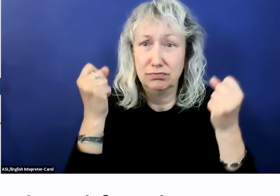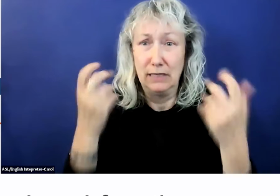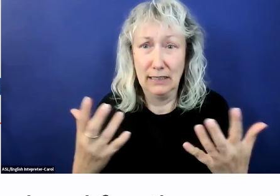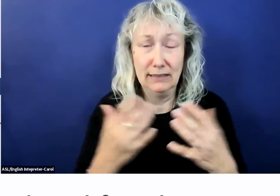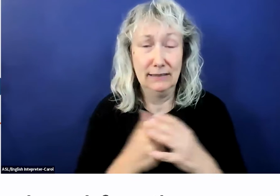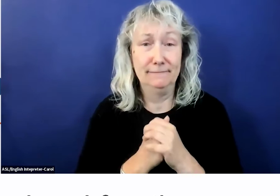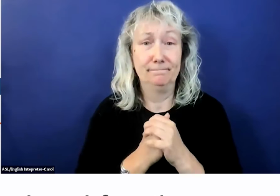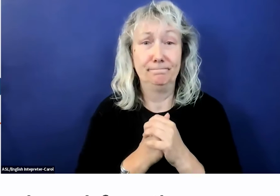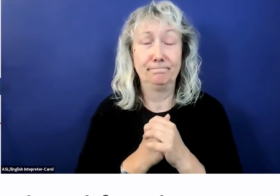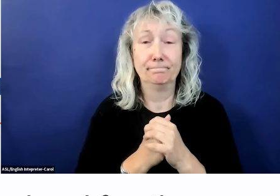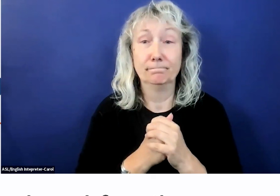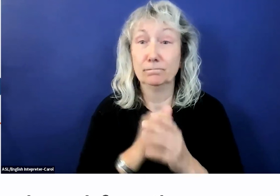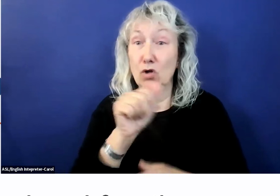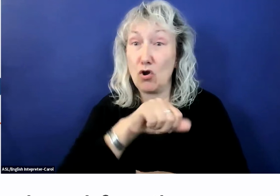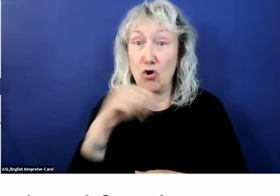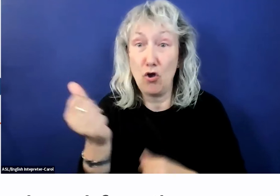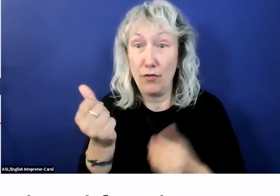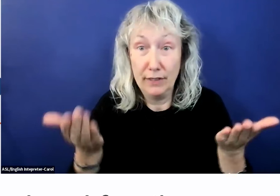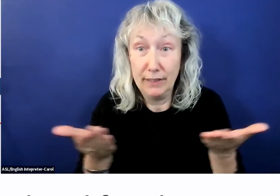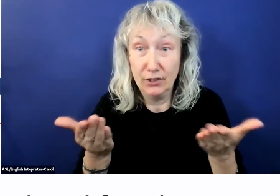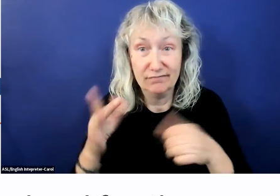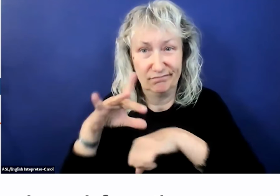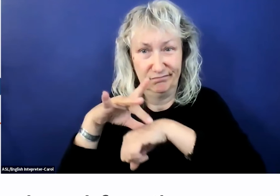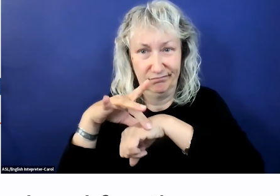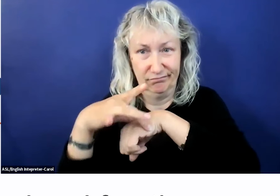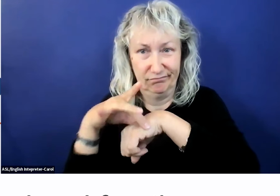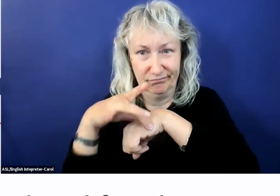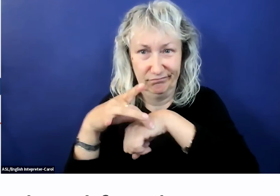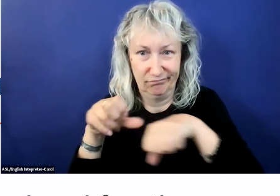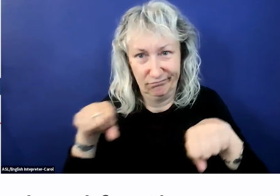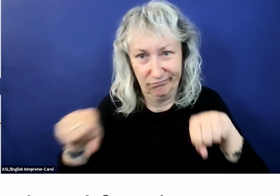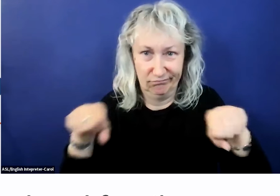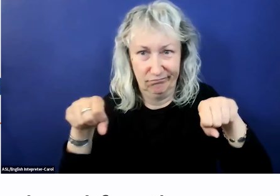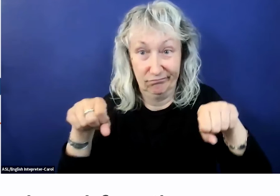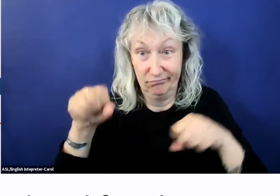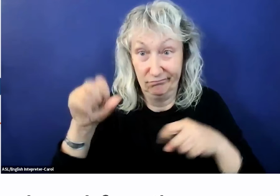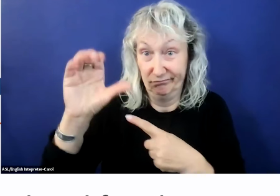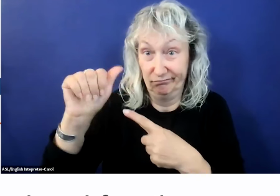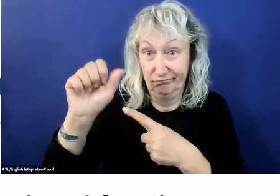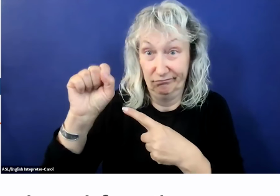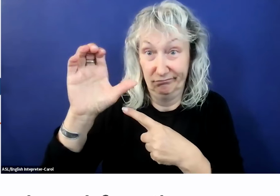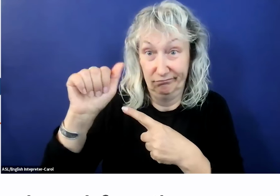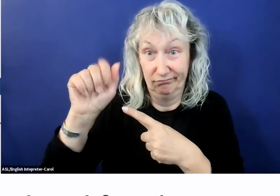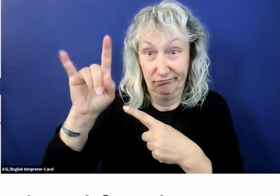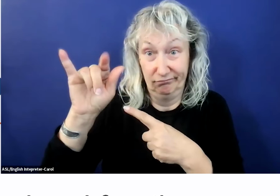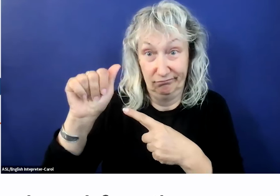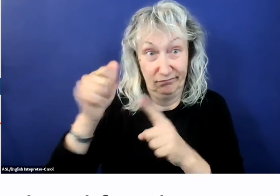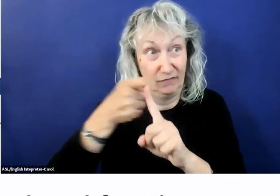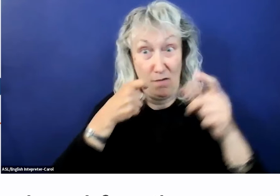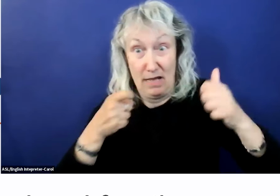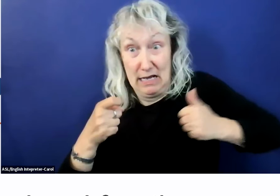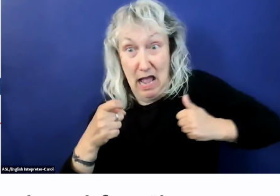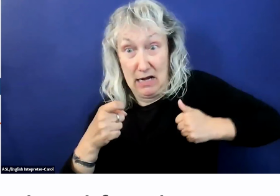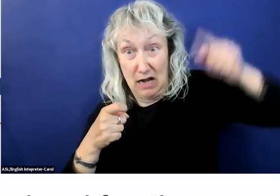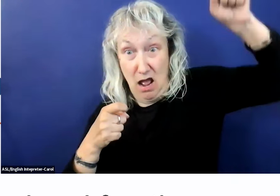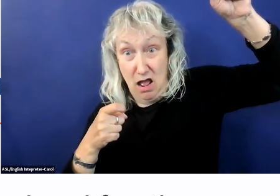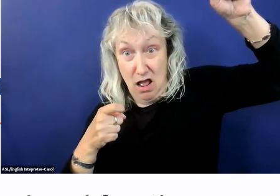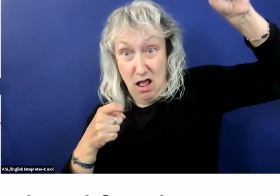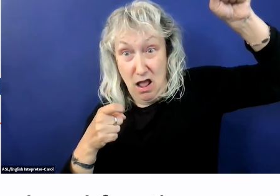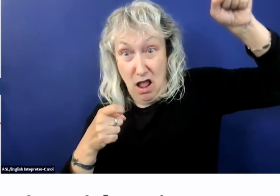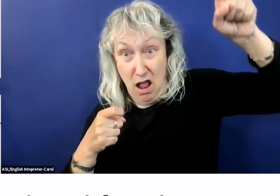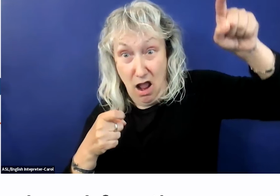Earthquakes are another potential threat. The Cascadia subduction zone stretches from northern Vancouver Island in Canada